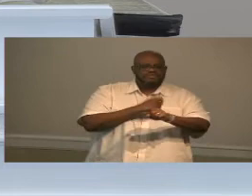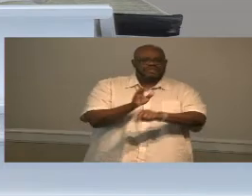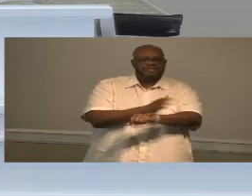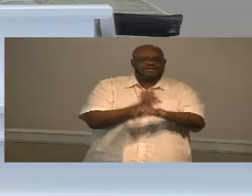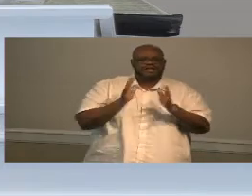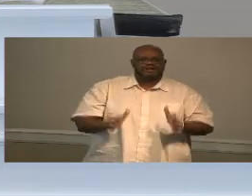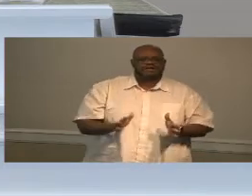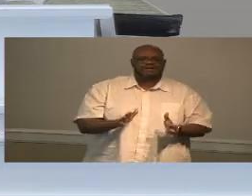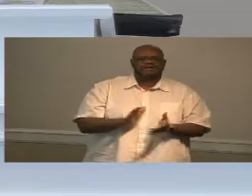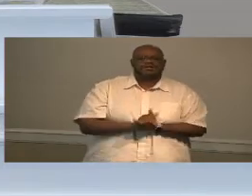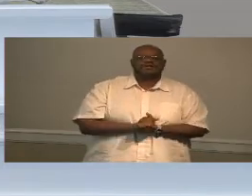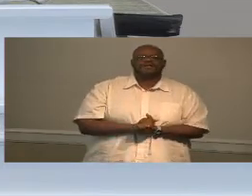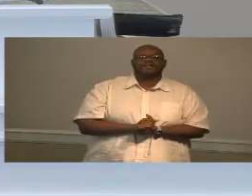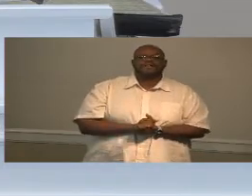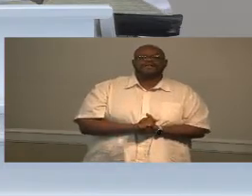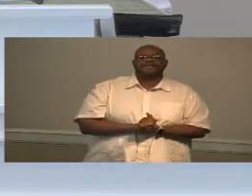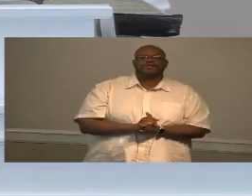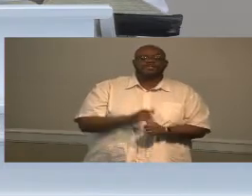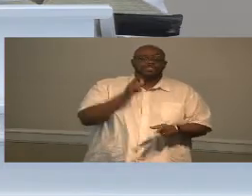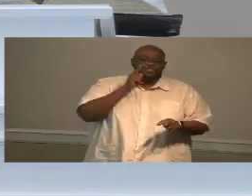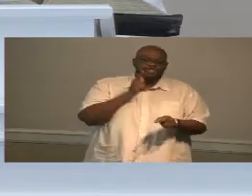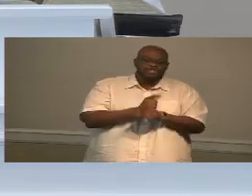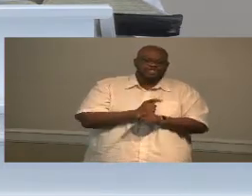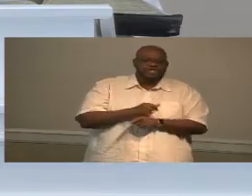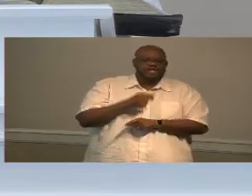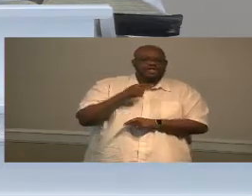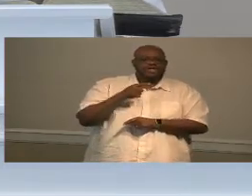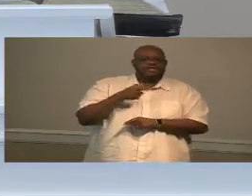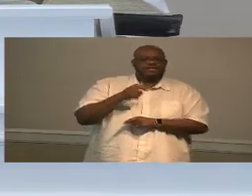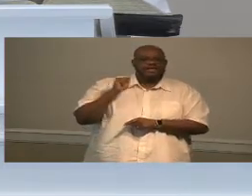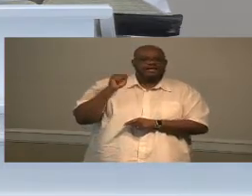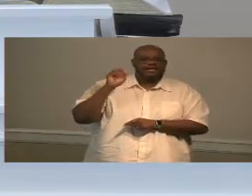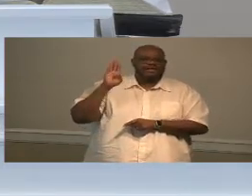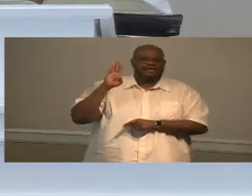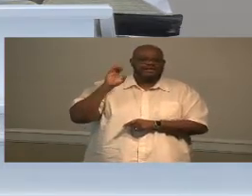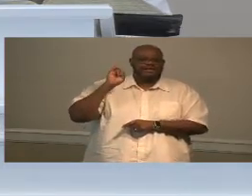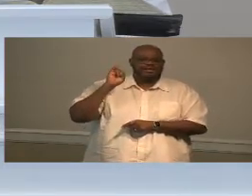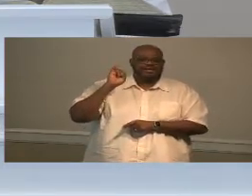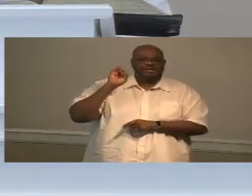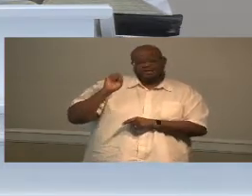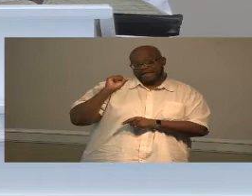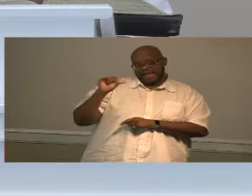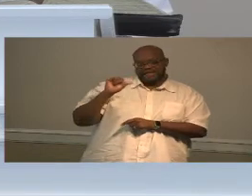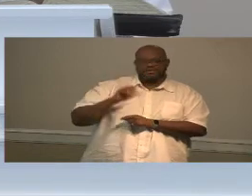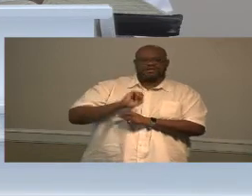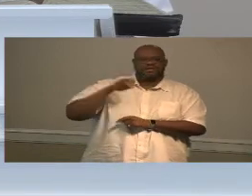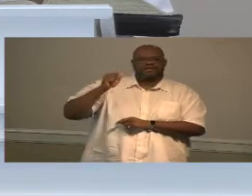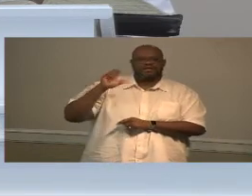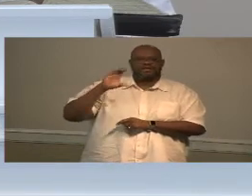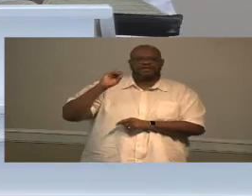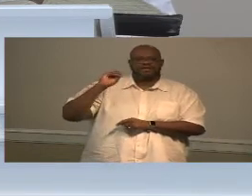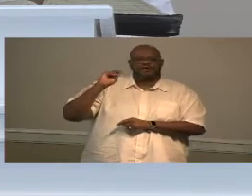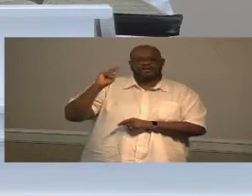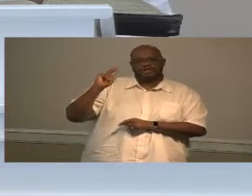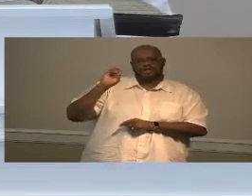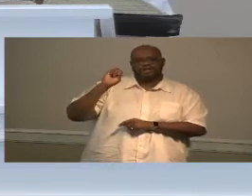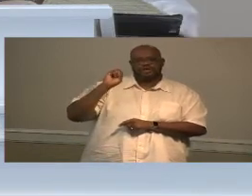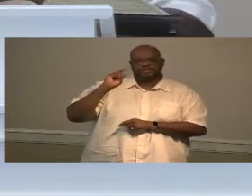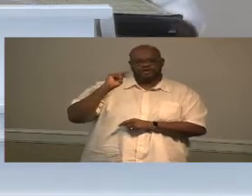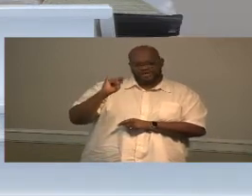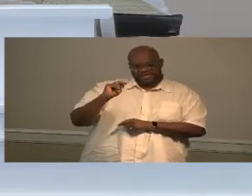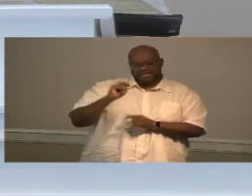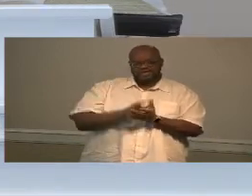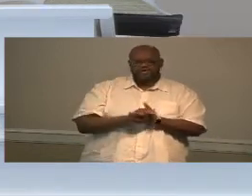psalmist, Sister Gabby Jackson. She did a wonderful job. We are so encouraged by